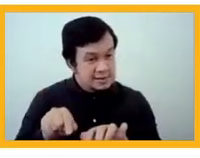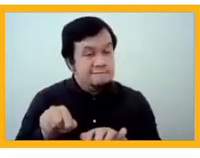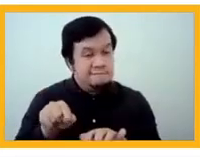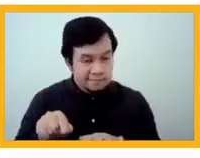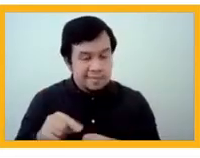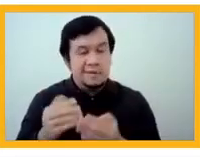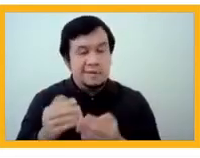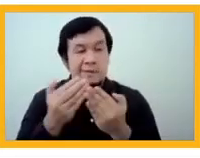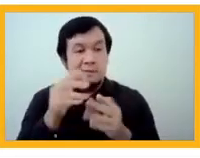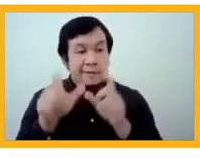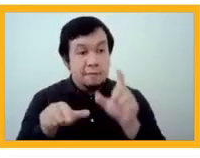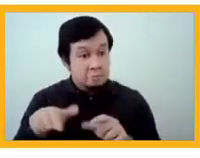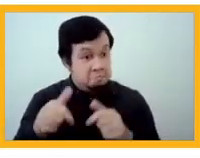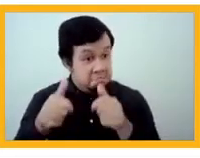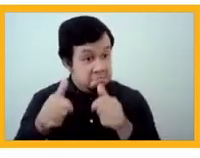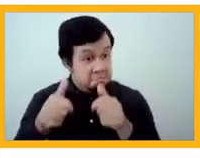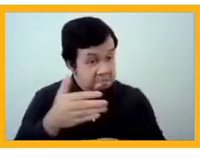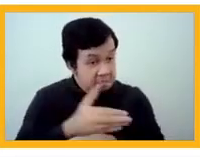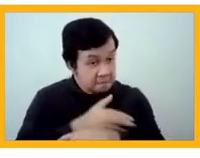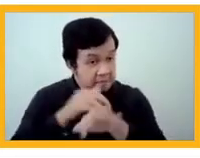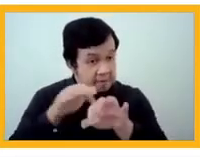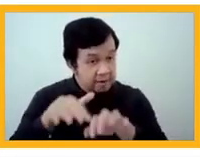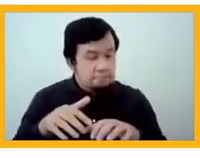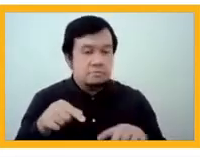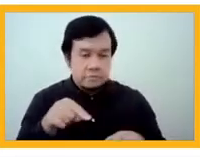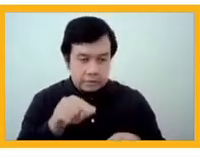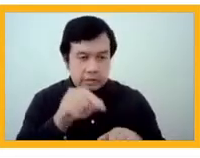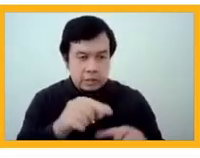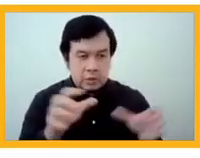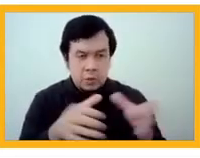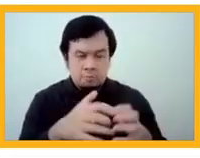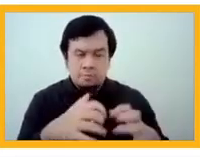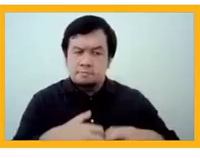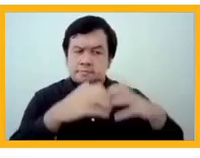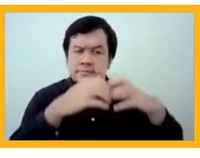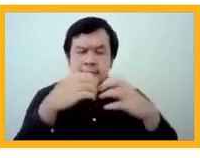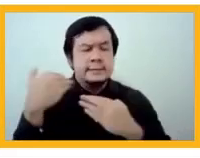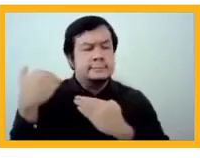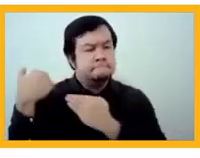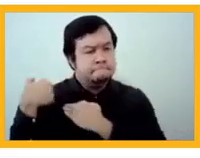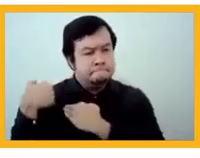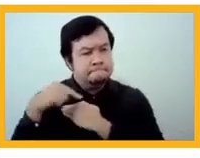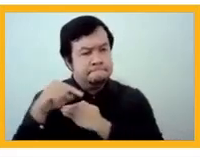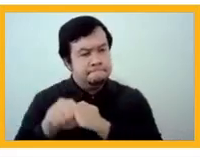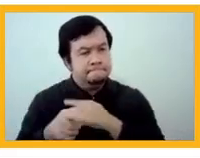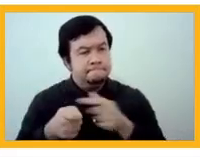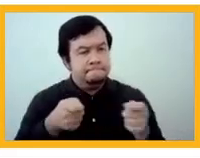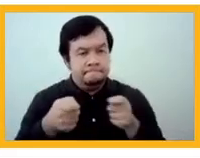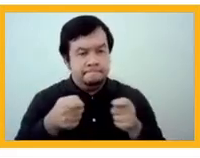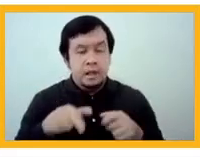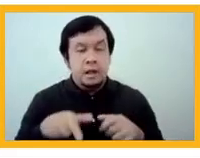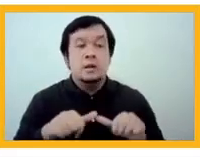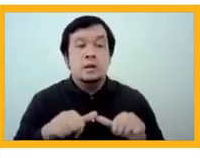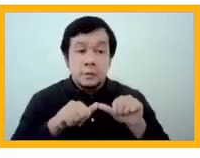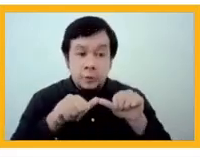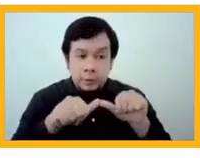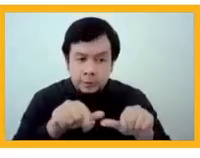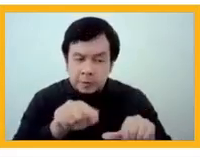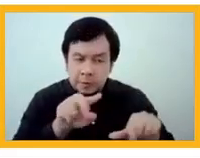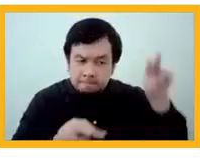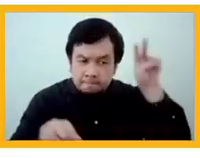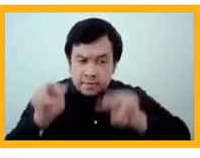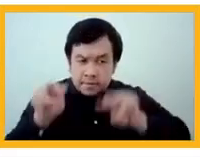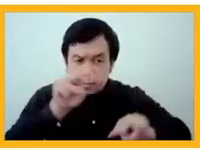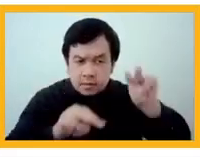the potential. And, you know, there is no substitute for continuous impact evaluation and measurement of impact. So a recent